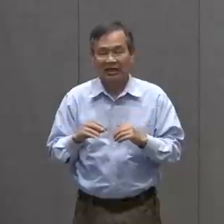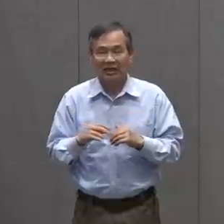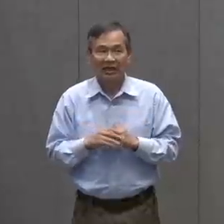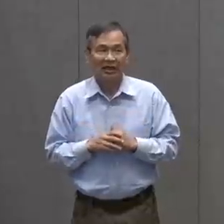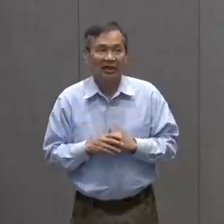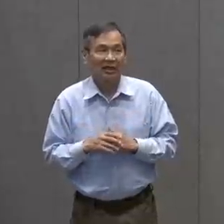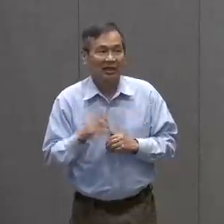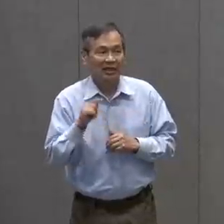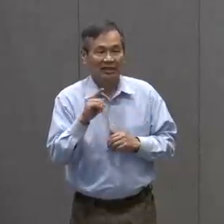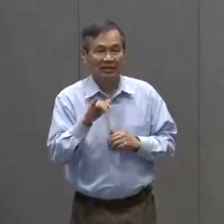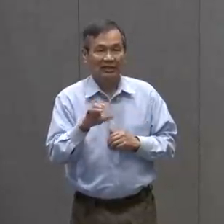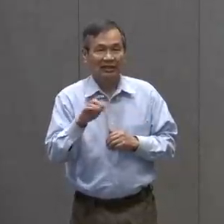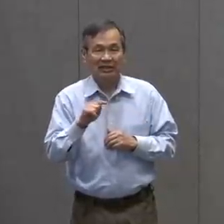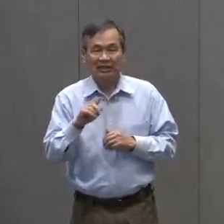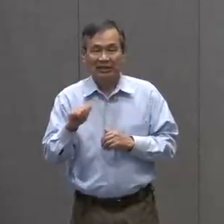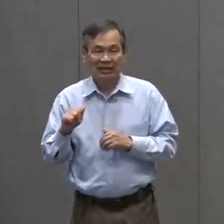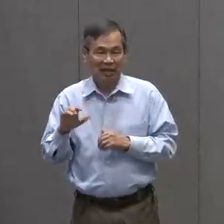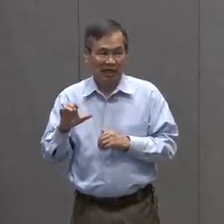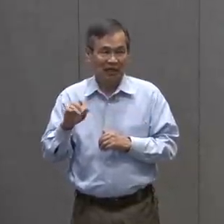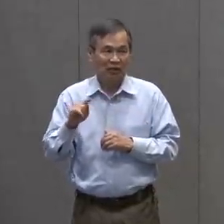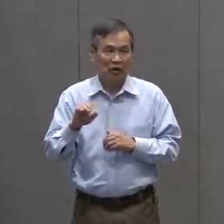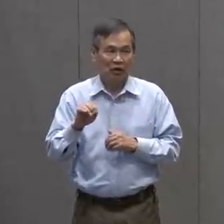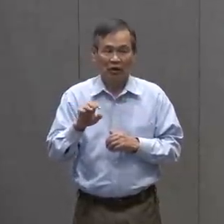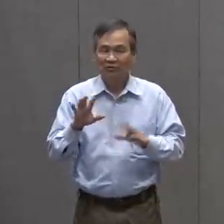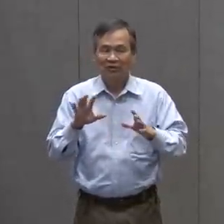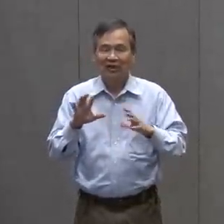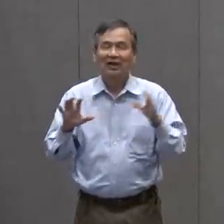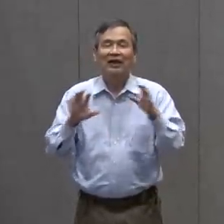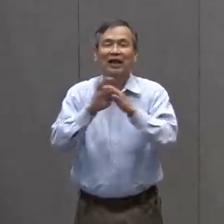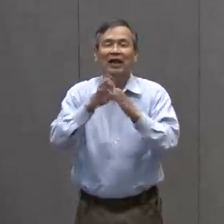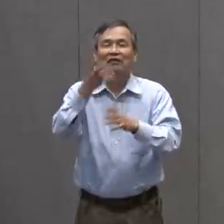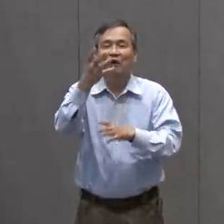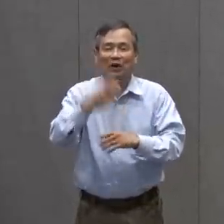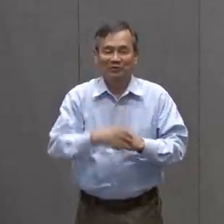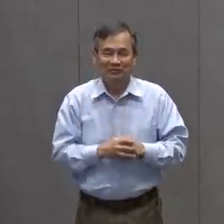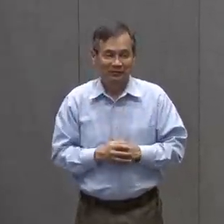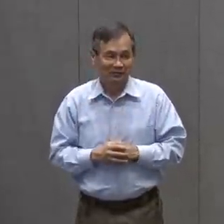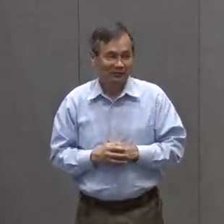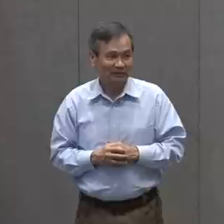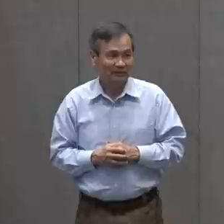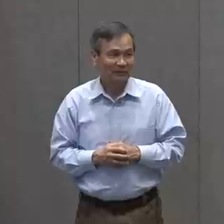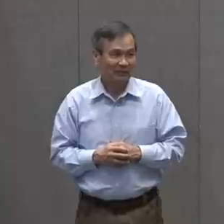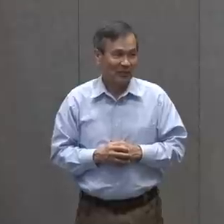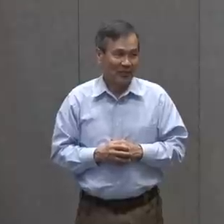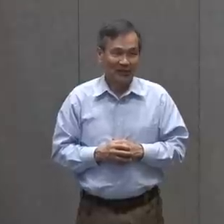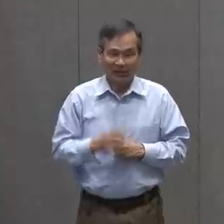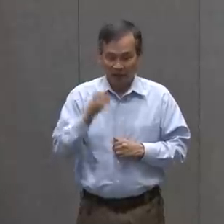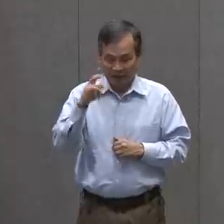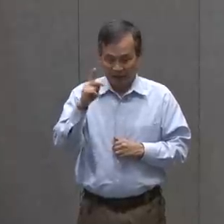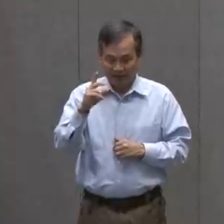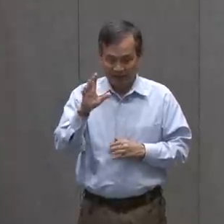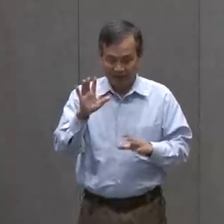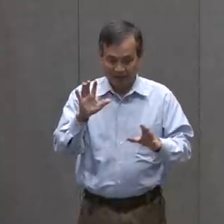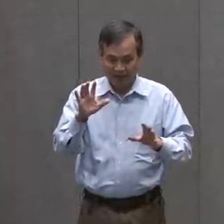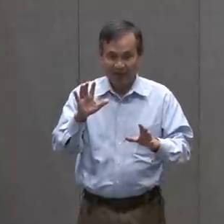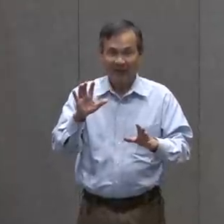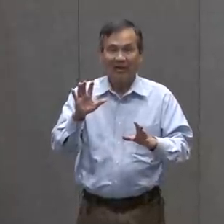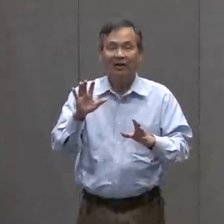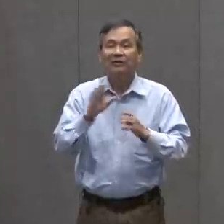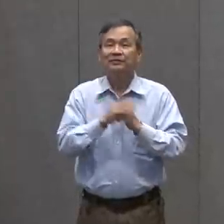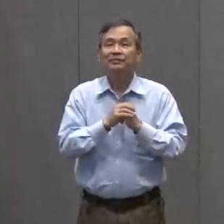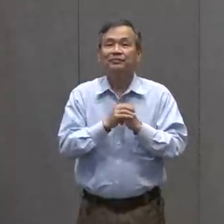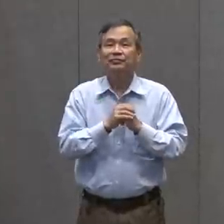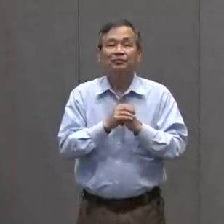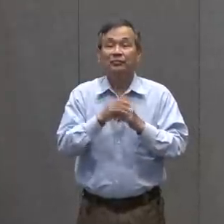tic-tac-toe. Tic-tac-toe. Connect four. Putting them together there. So in this